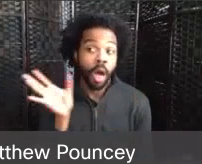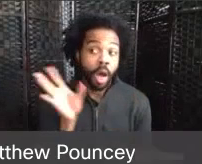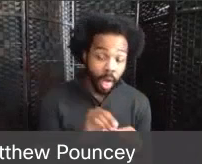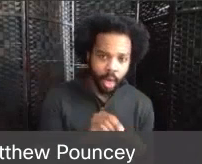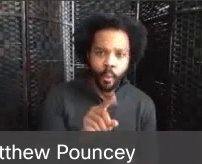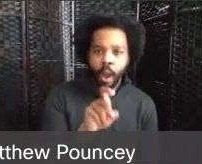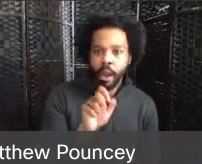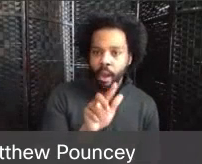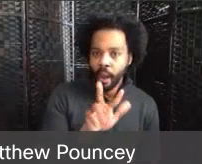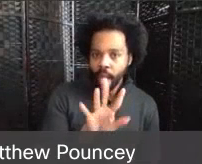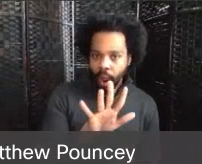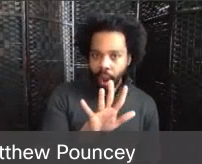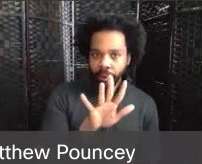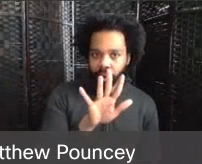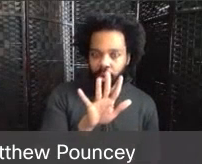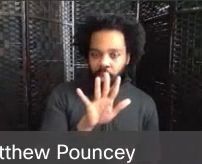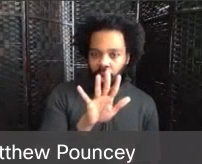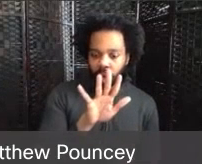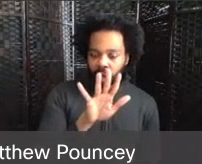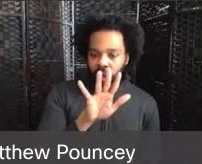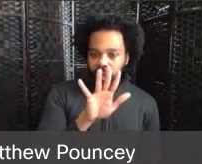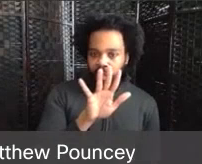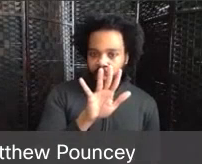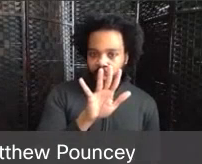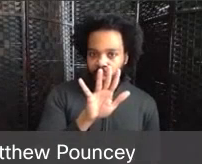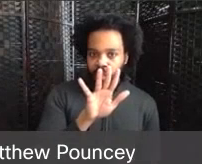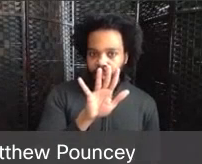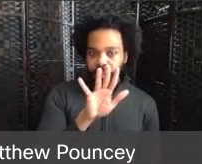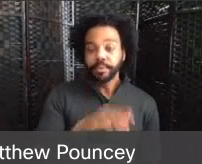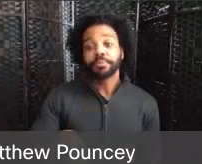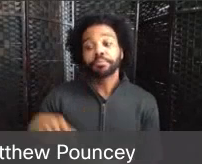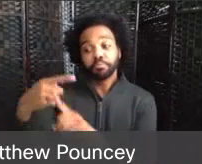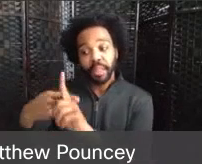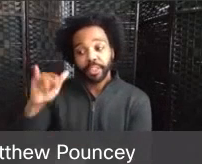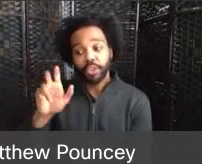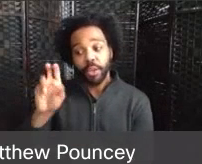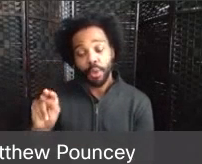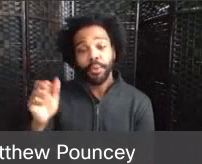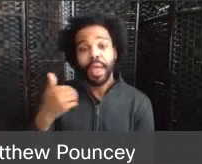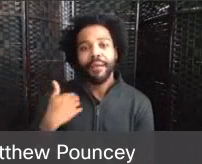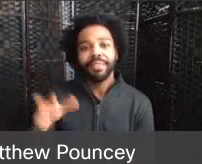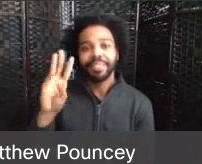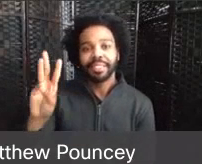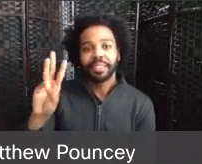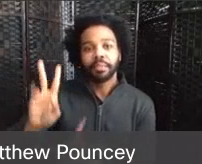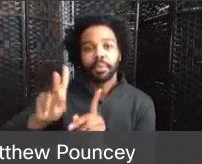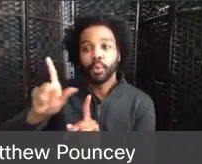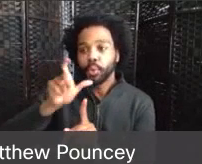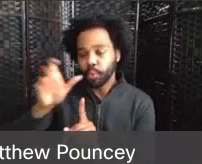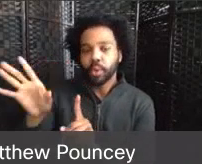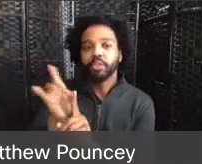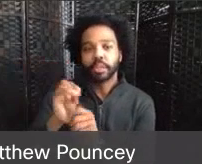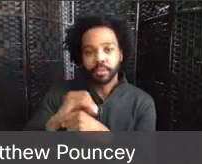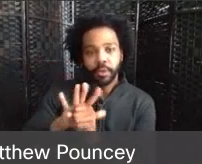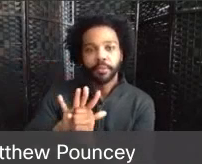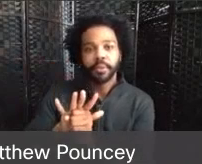In January, there are 6 people who have contracted COVID